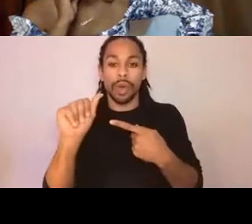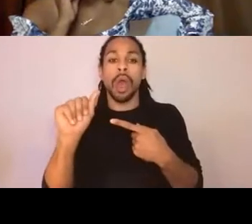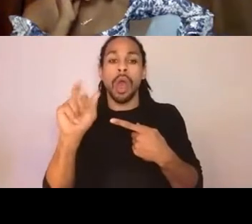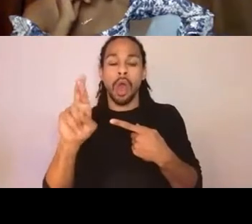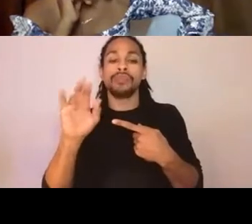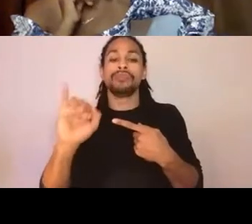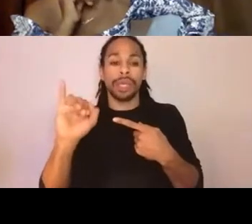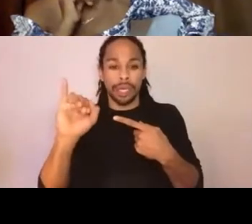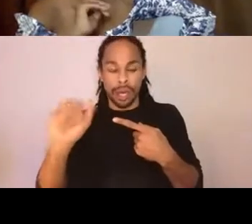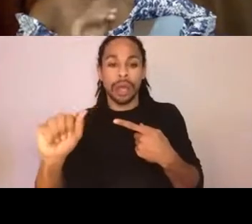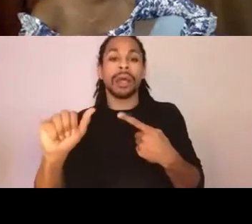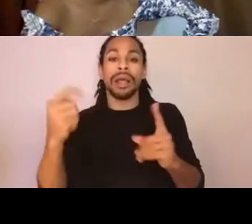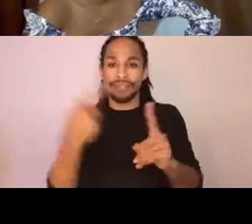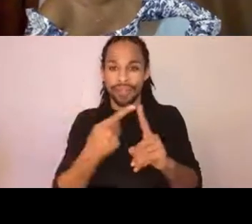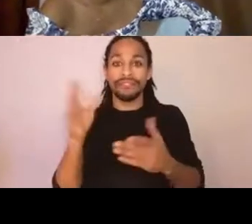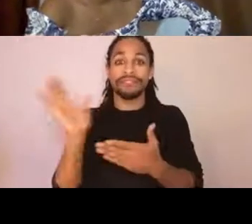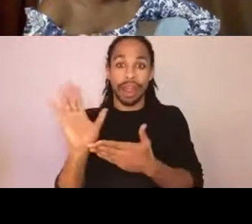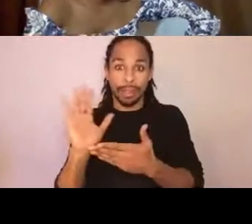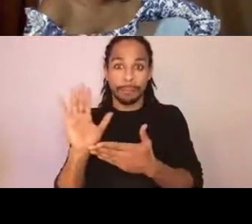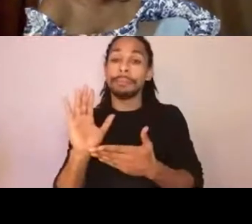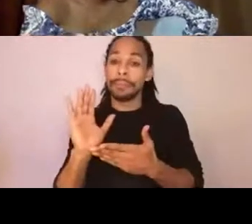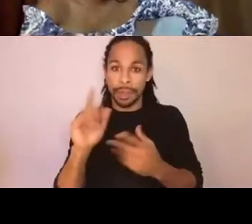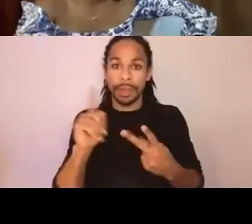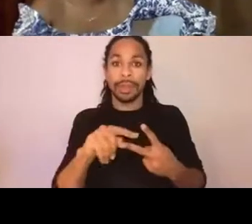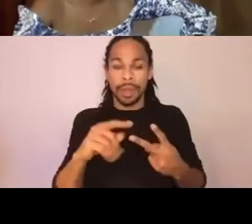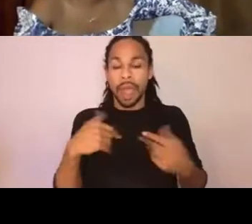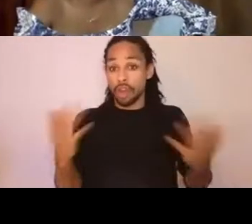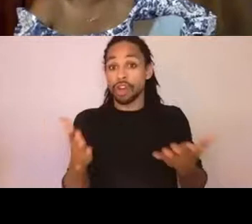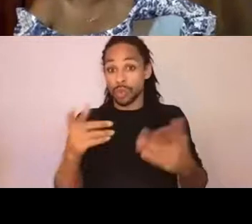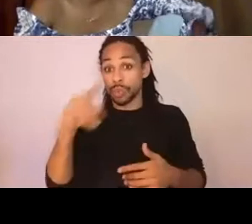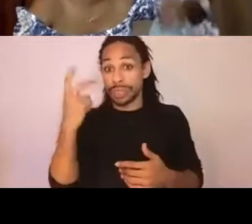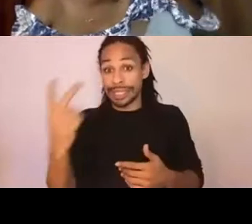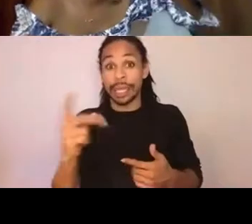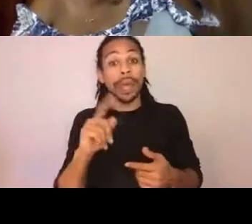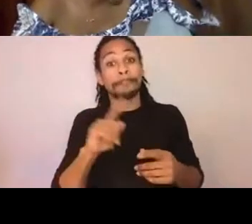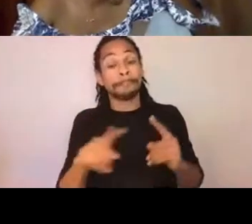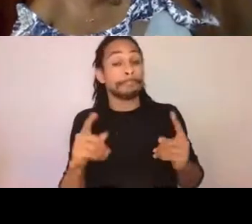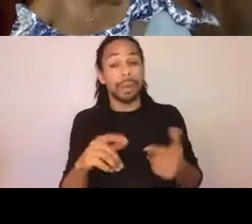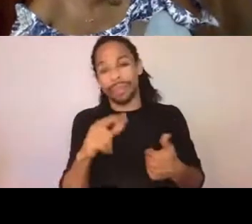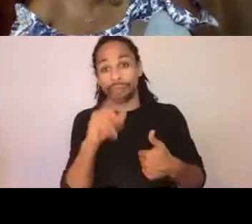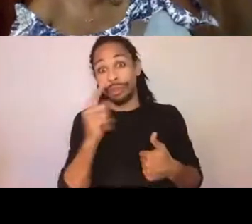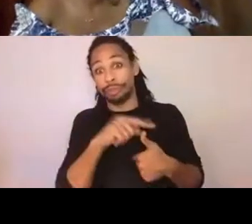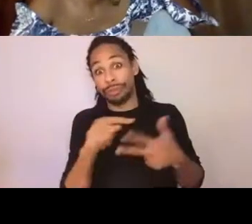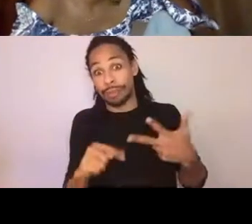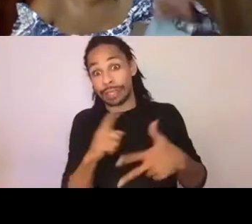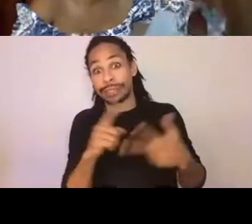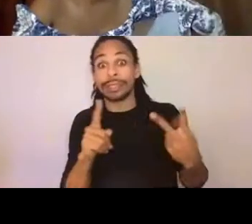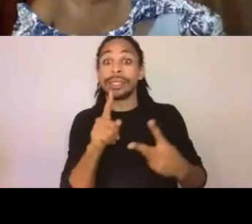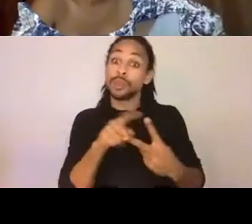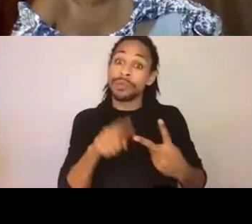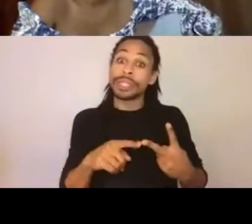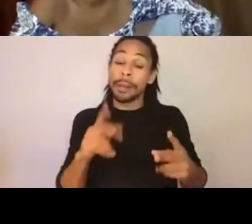see it when it does release. But two things that have been giving me kind of personal joy.